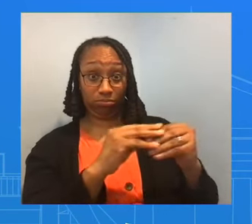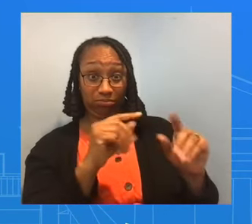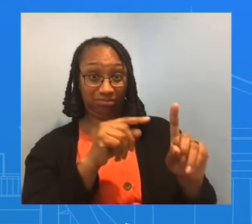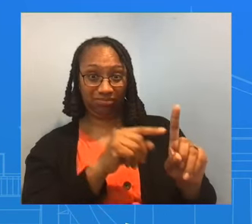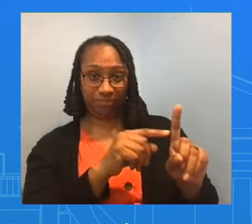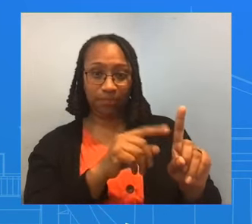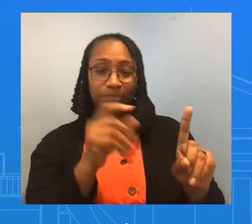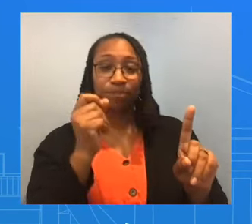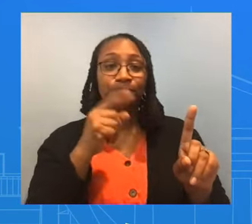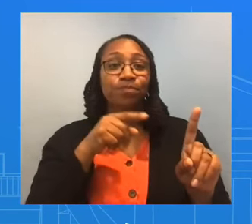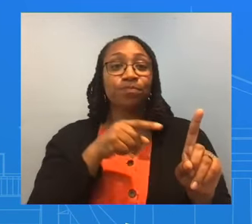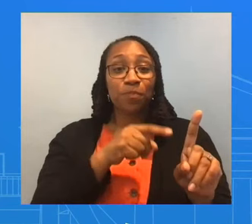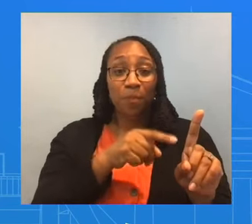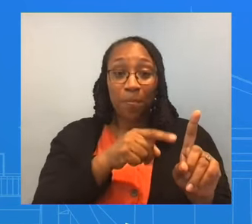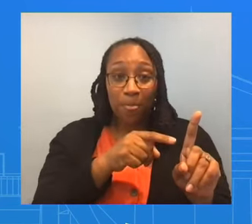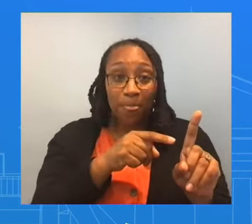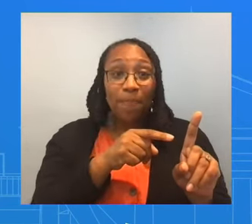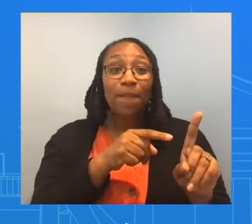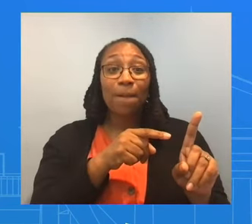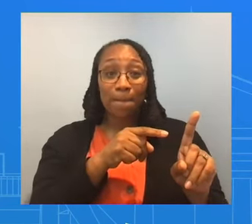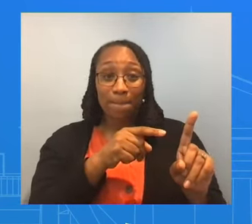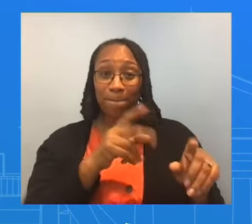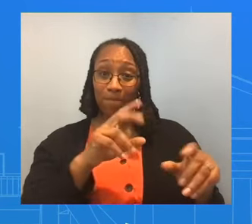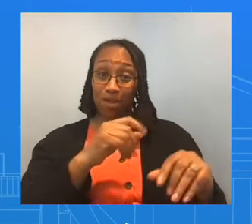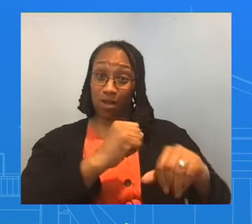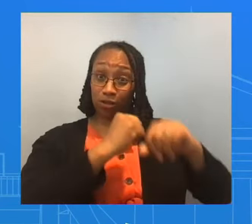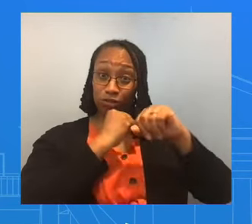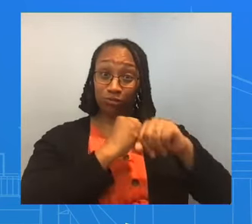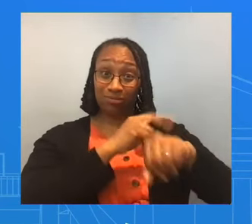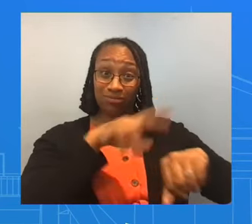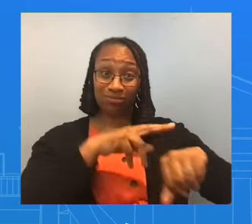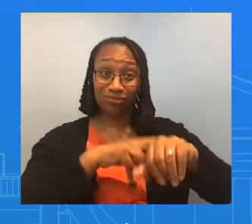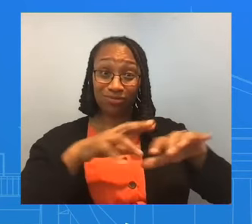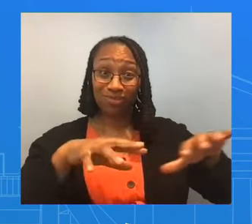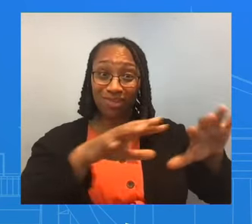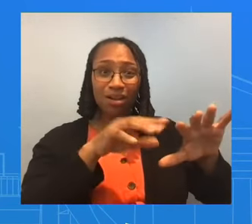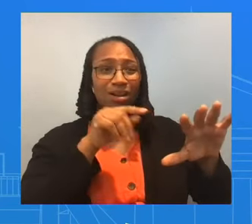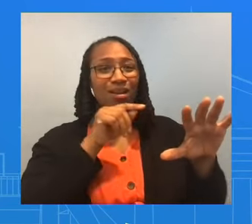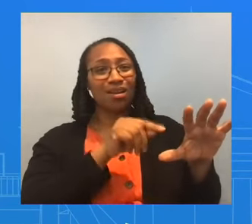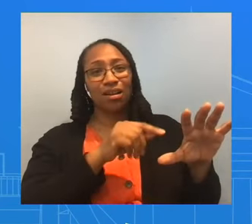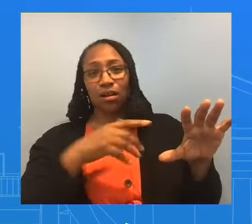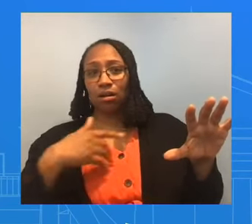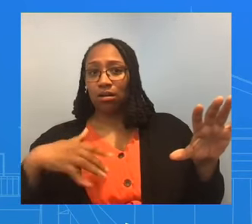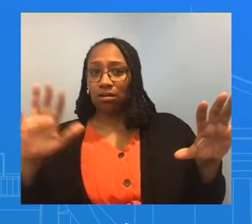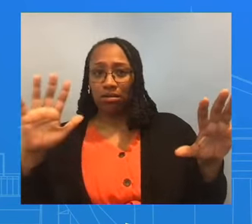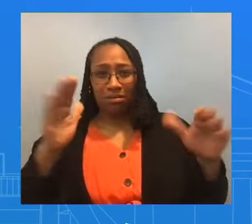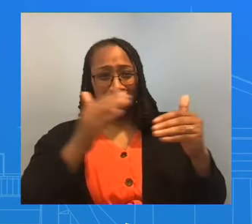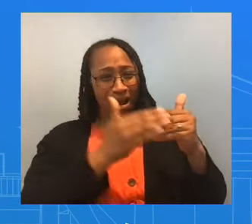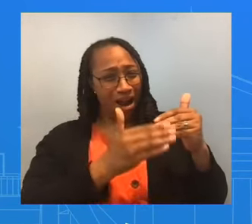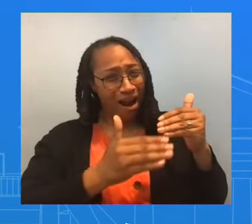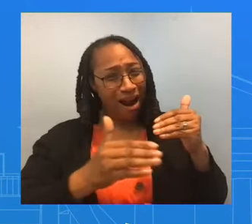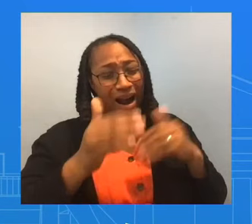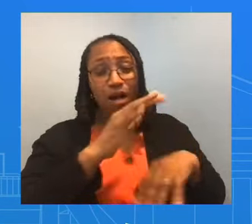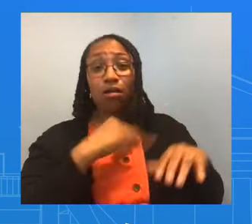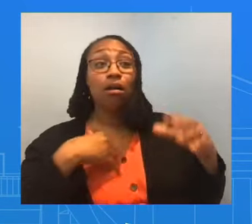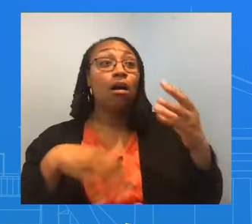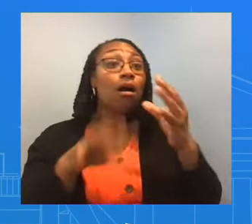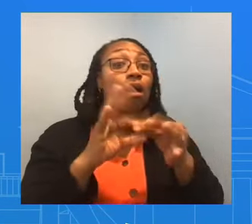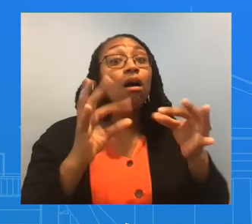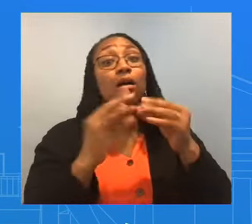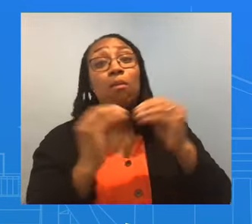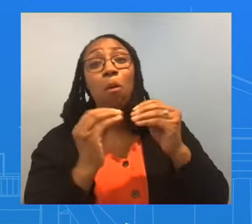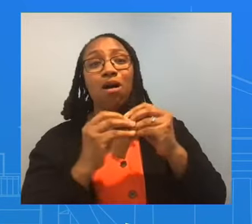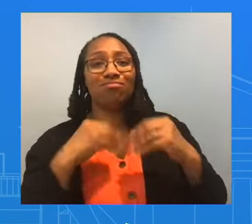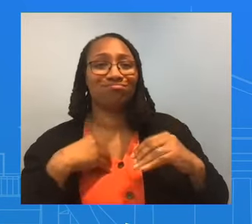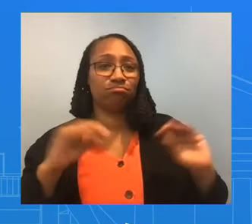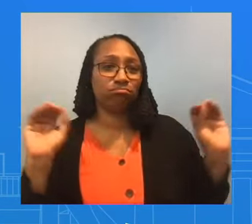the national security pieces of this, certainly not going to go beyond what he stated here at the podium. What I can say, and you've heard us say this over and over